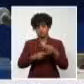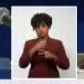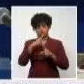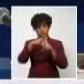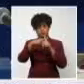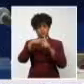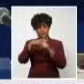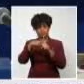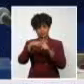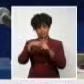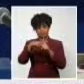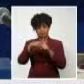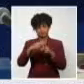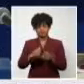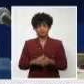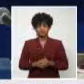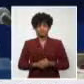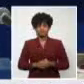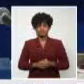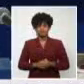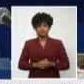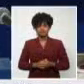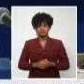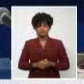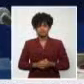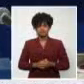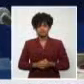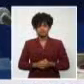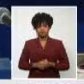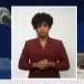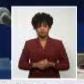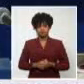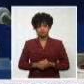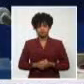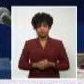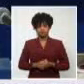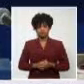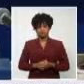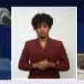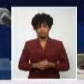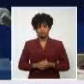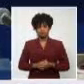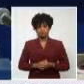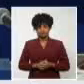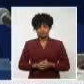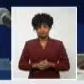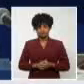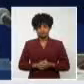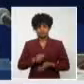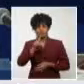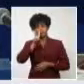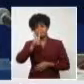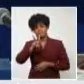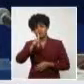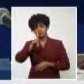1,804 have tested positive, or 2.5% of the samples studied.